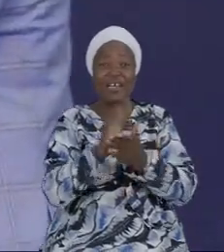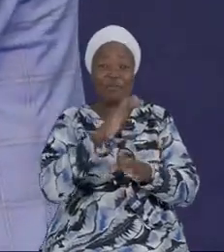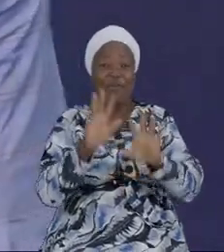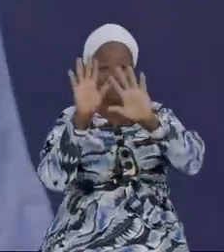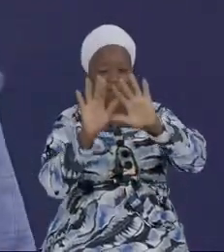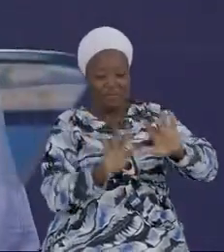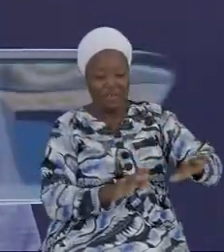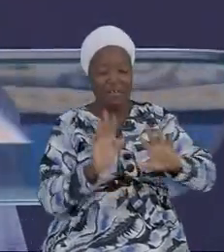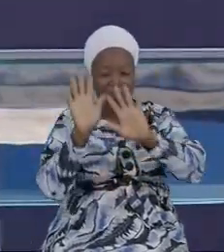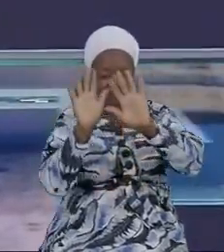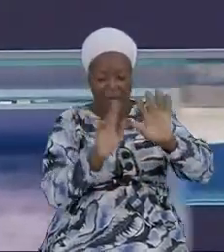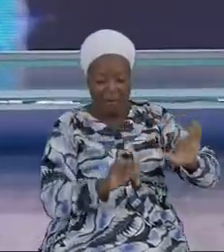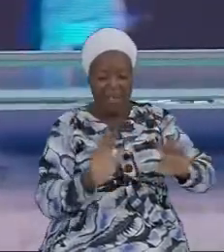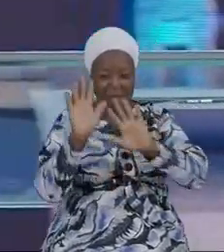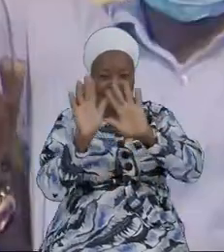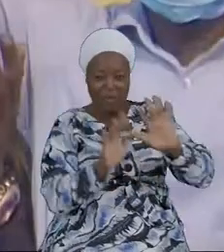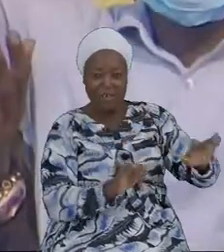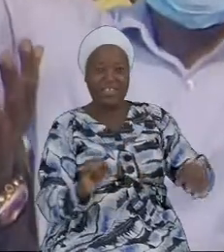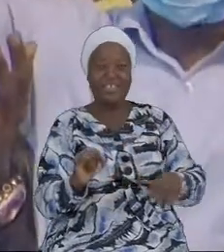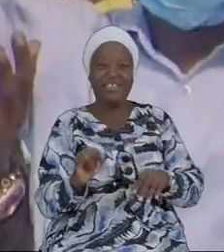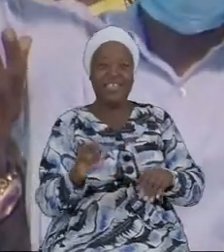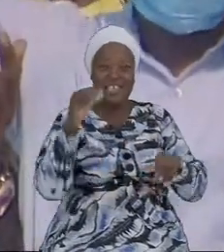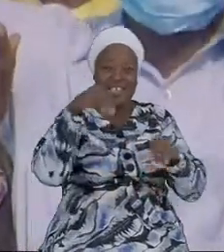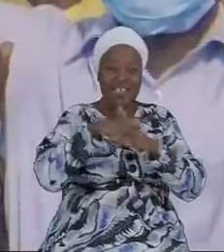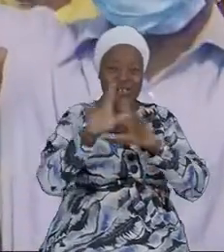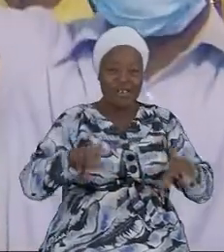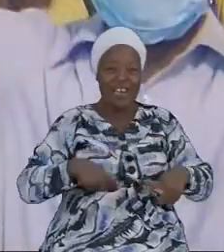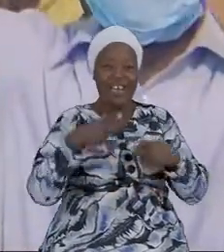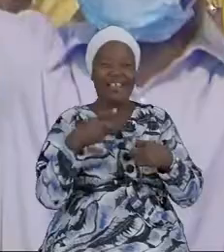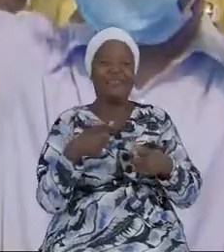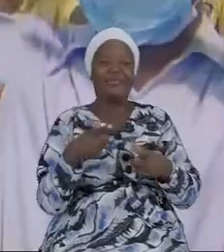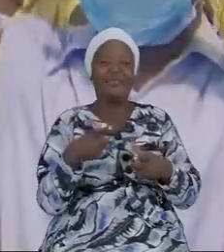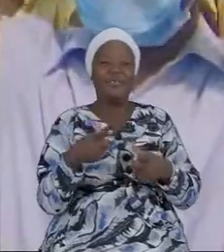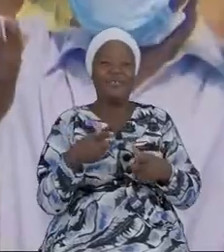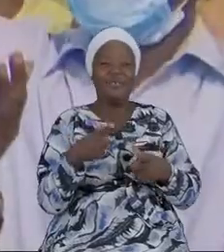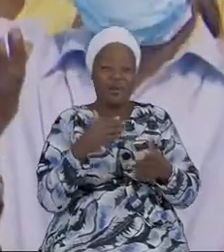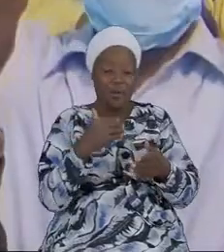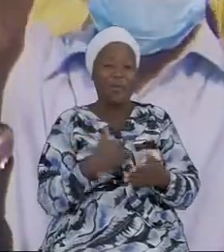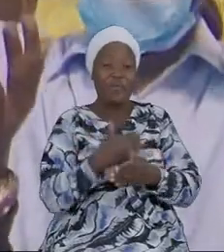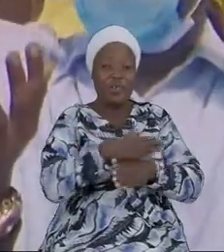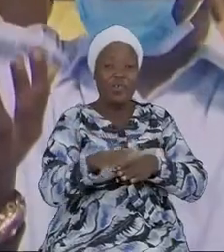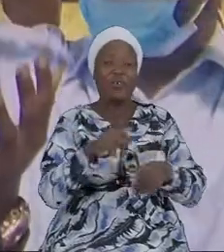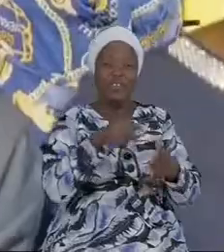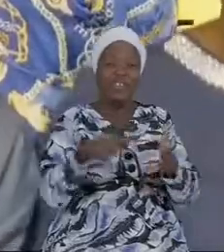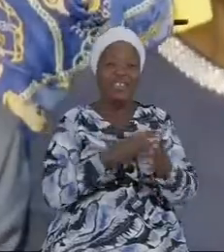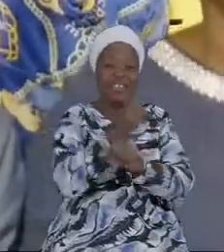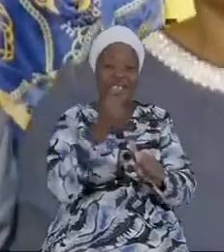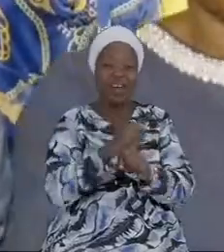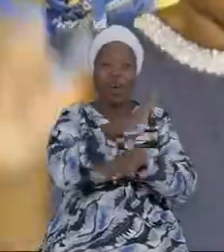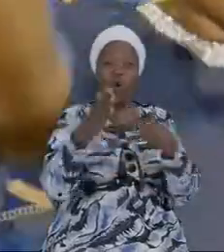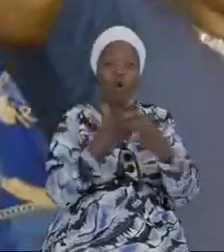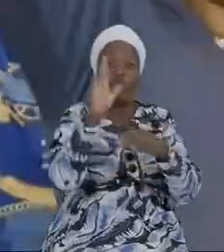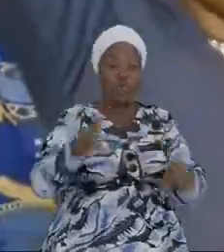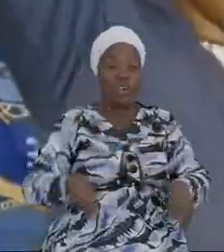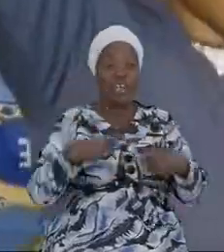flowing, flowing, flowing in your life beyond this year for the rest of